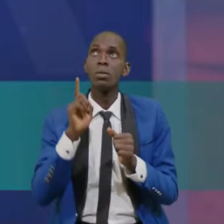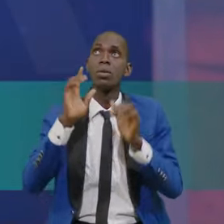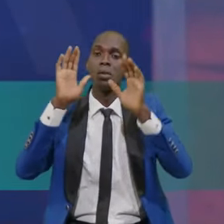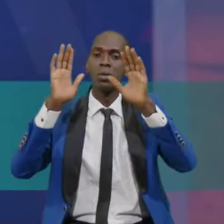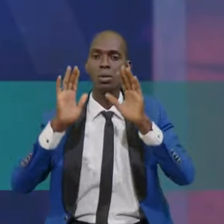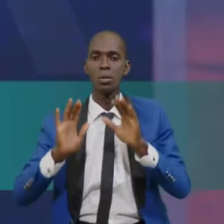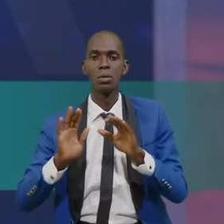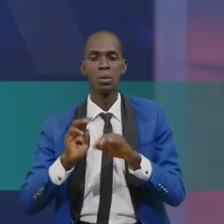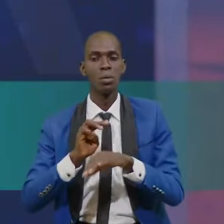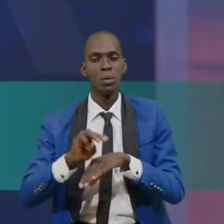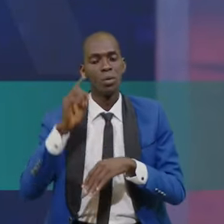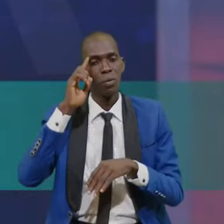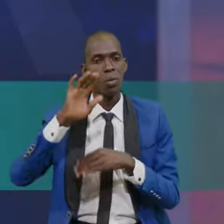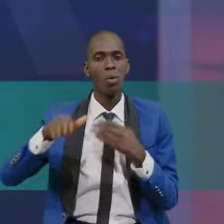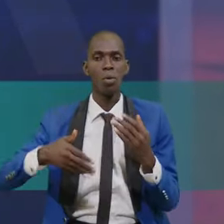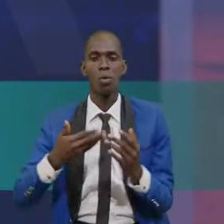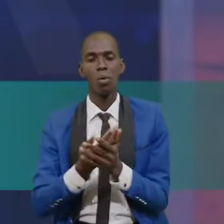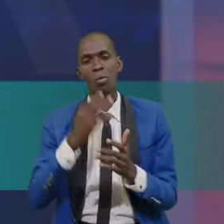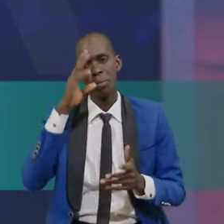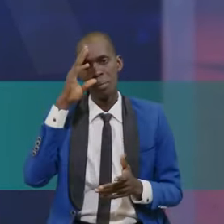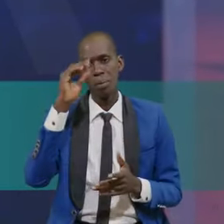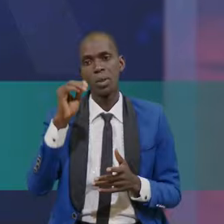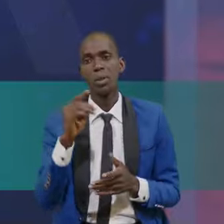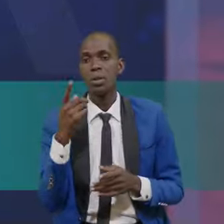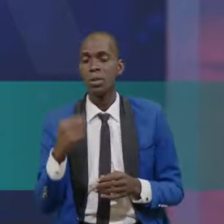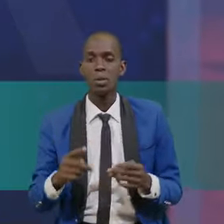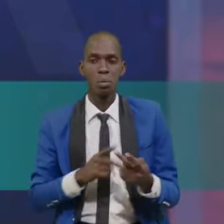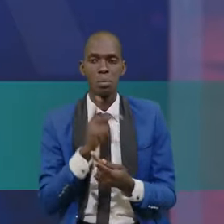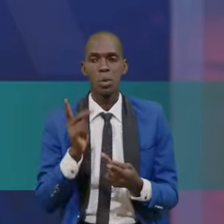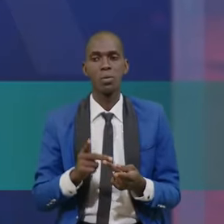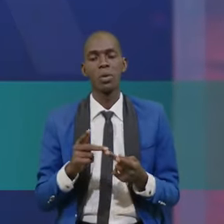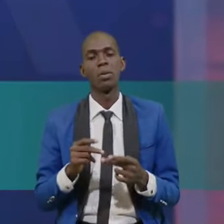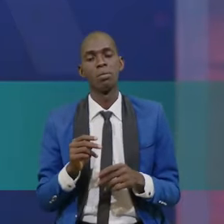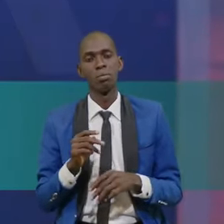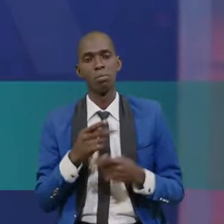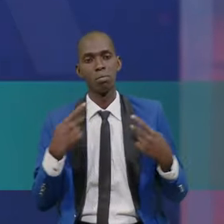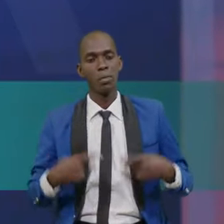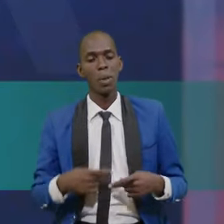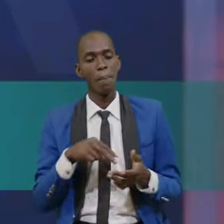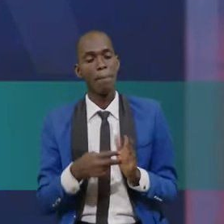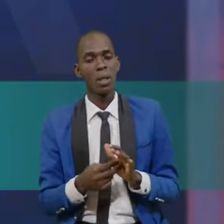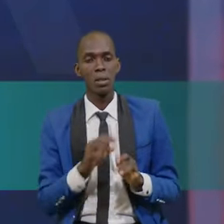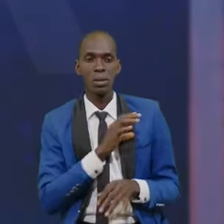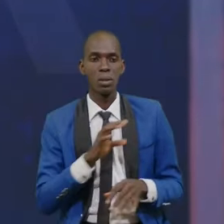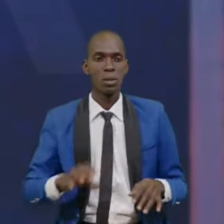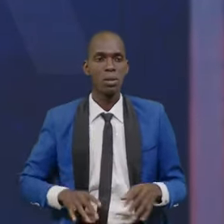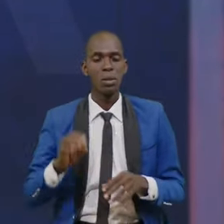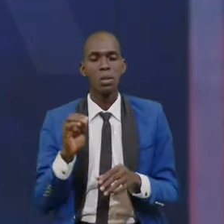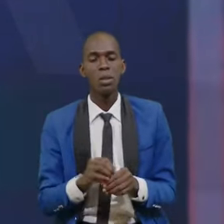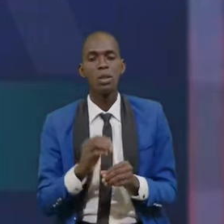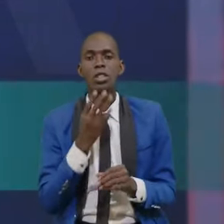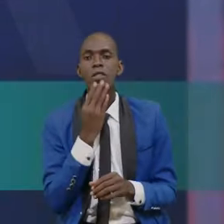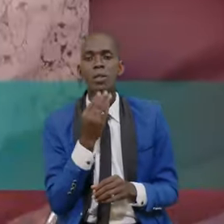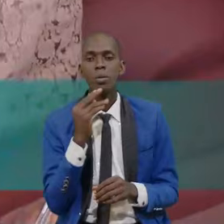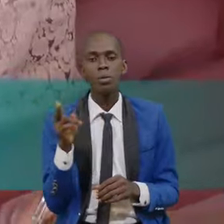ministry for all men. The perfect priest, we're talking about Christ. In Hebrews chapter 5, reading from